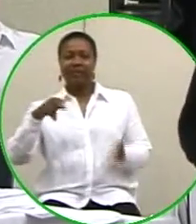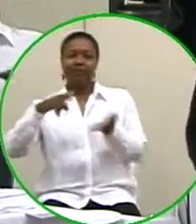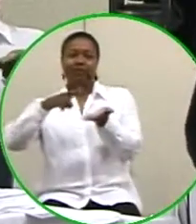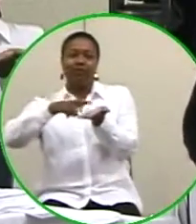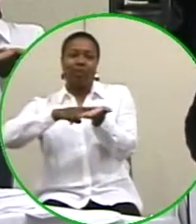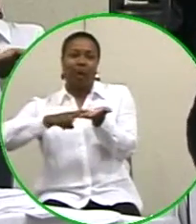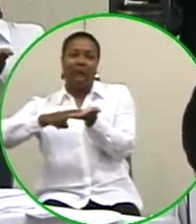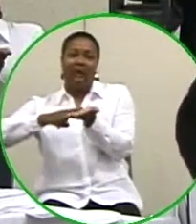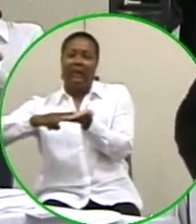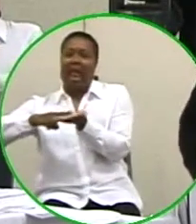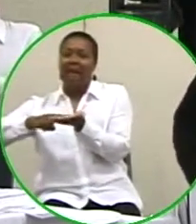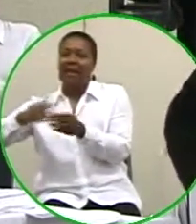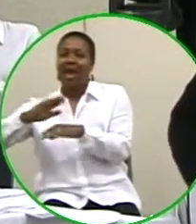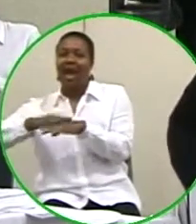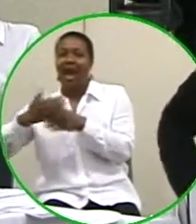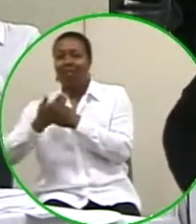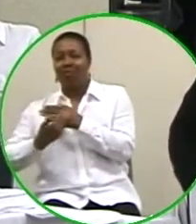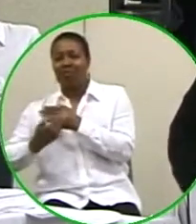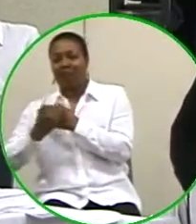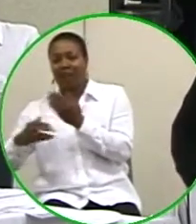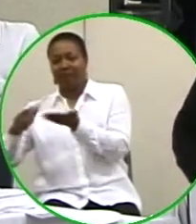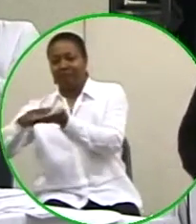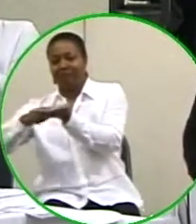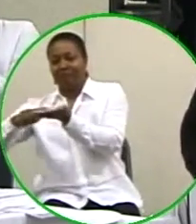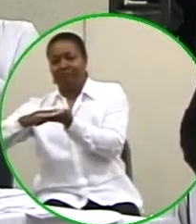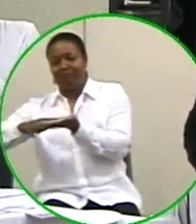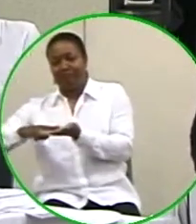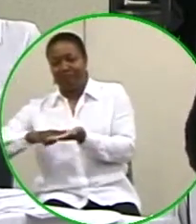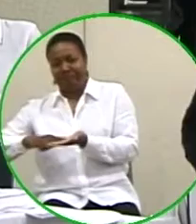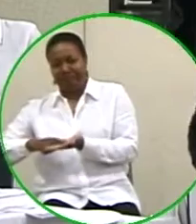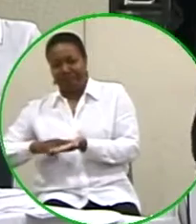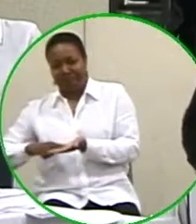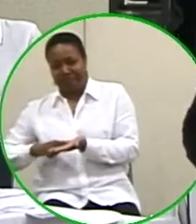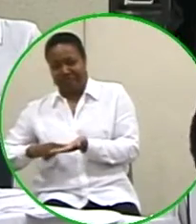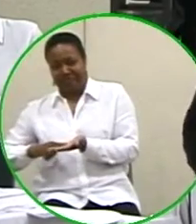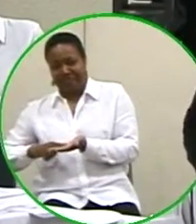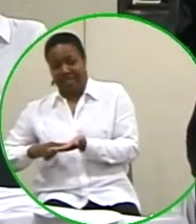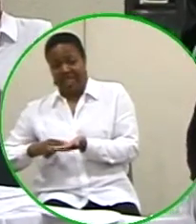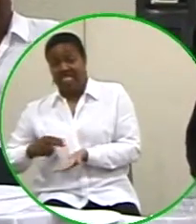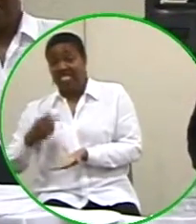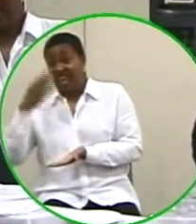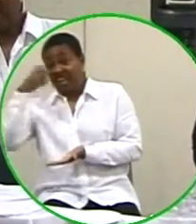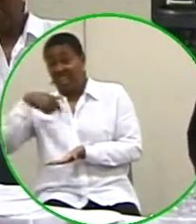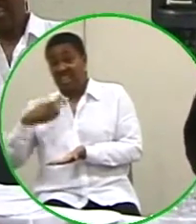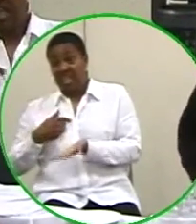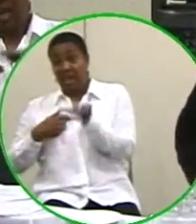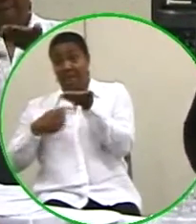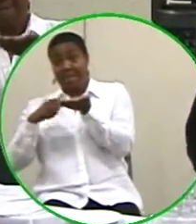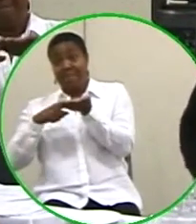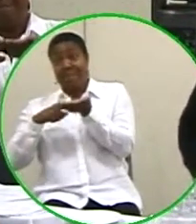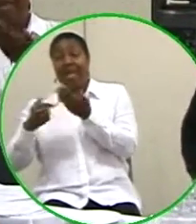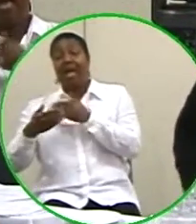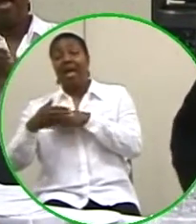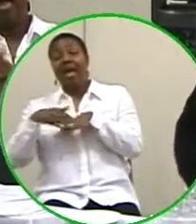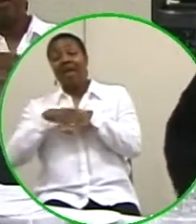on 1 slice of bread, the slice that is face up, and cover all the white parts.